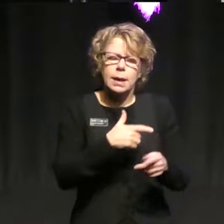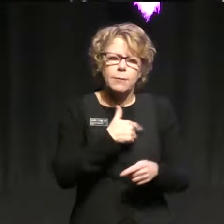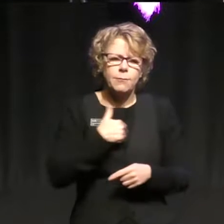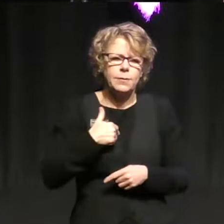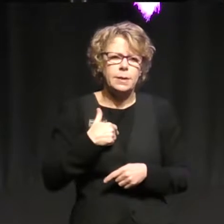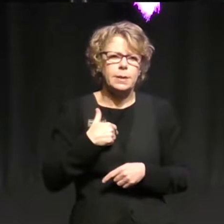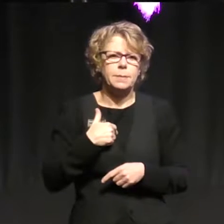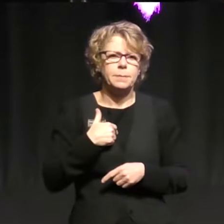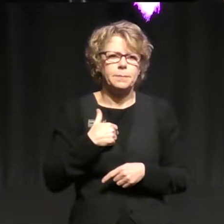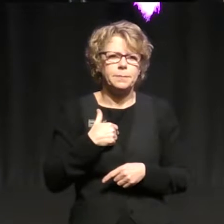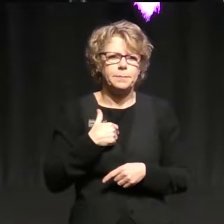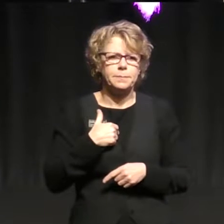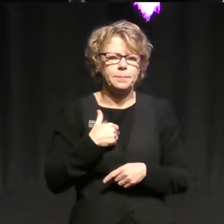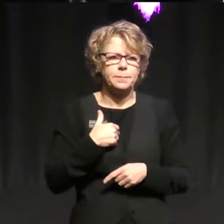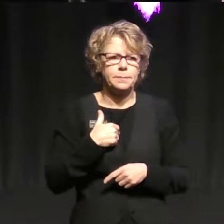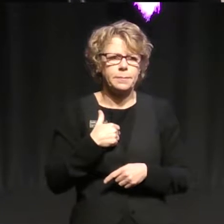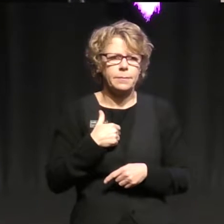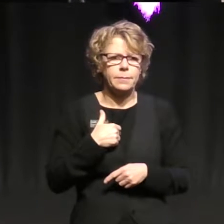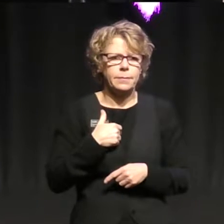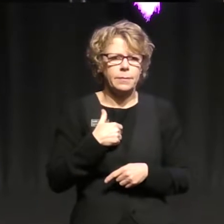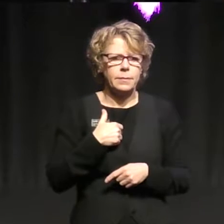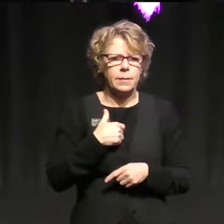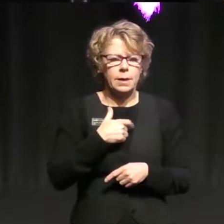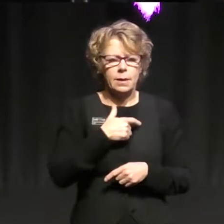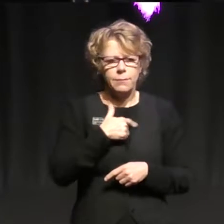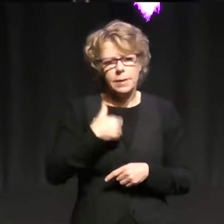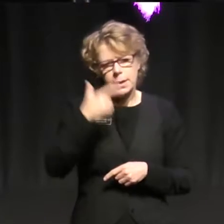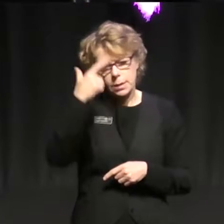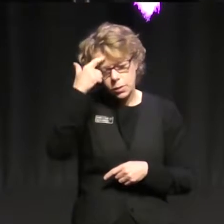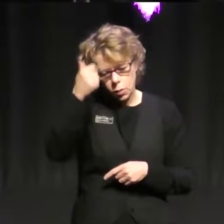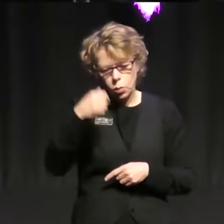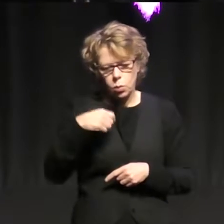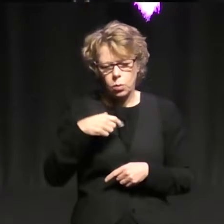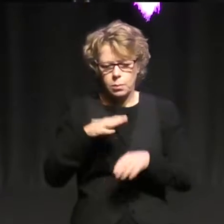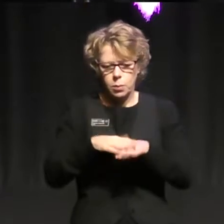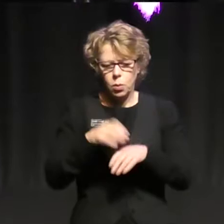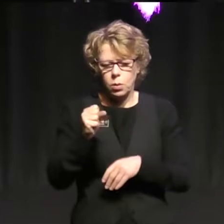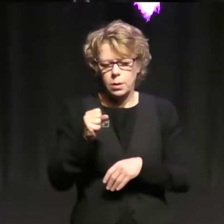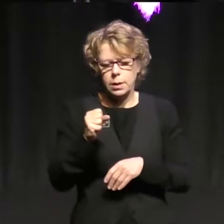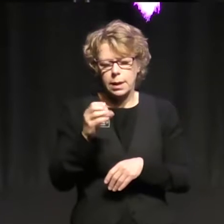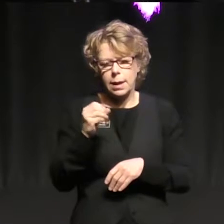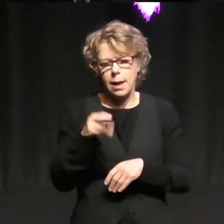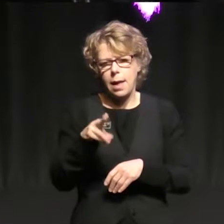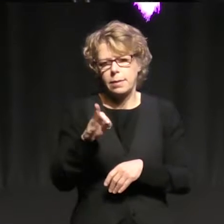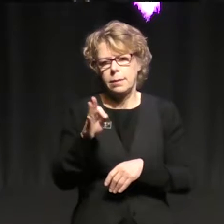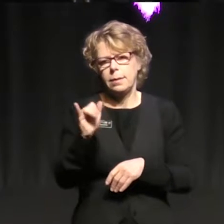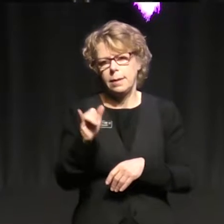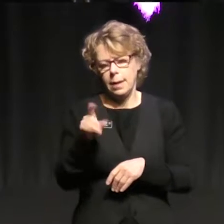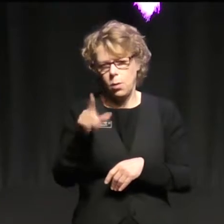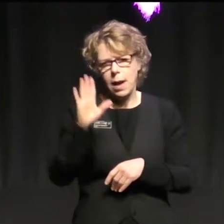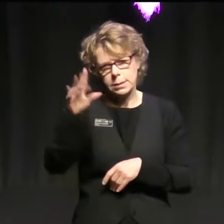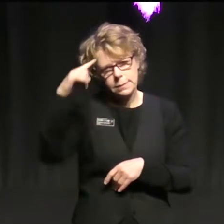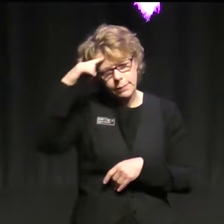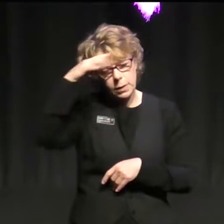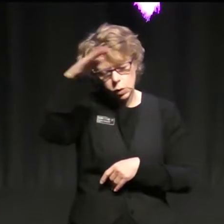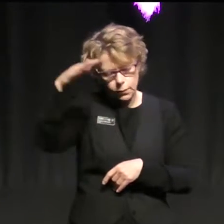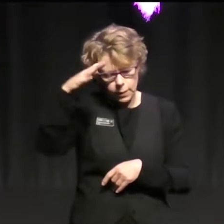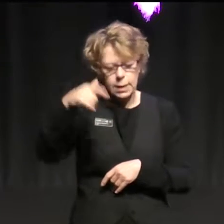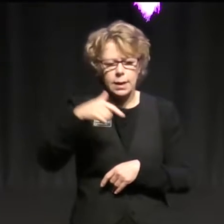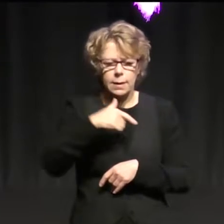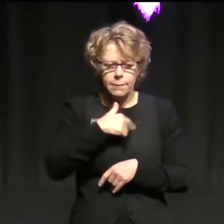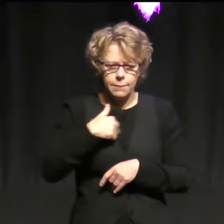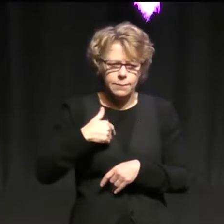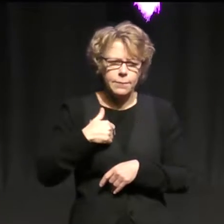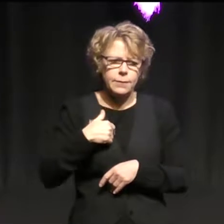being, believing in the Gandhian ideology and philosophy is that we at SEWA come